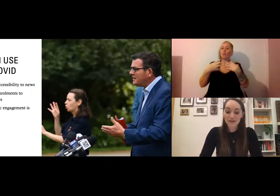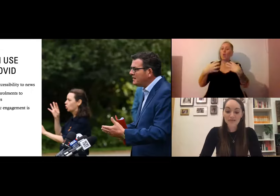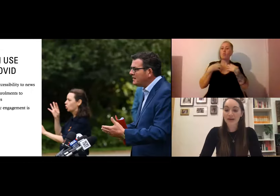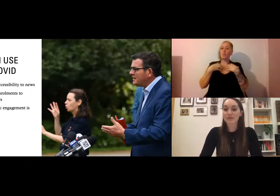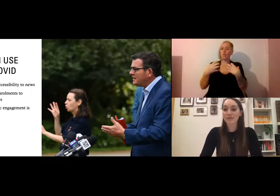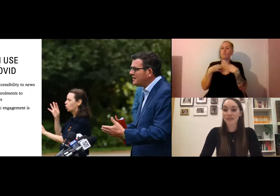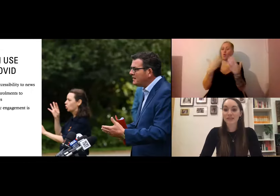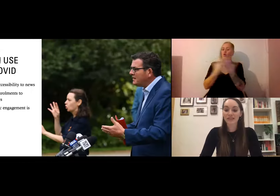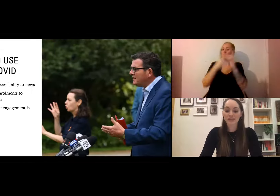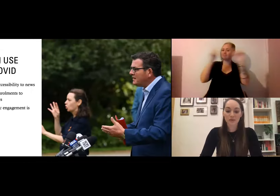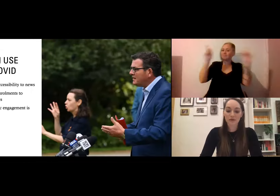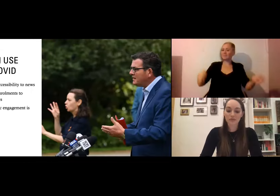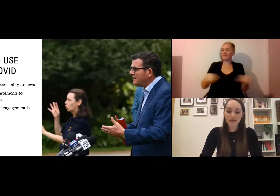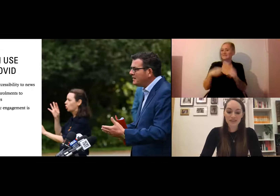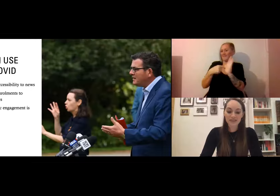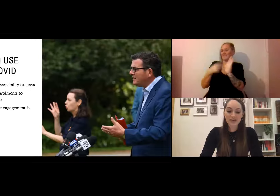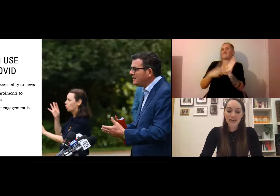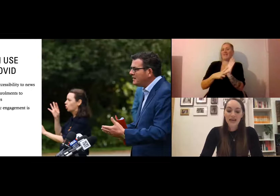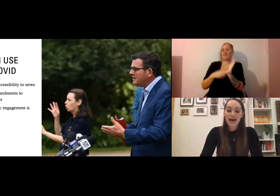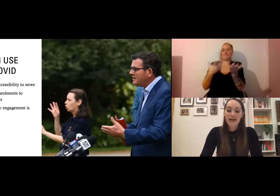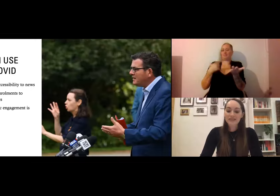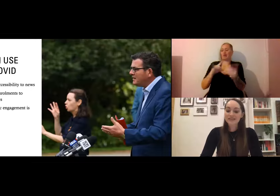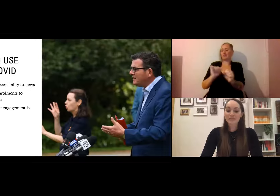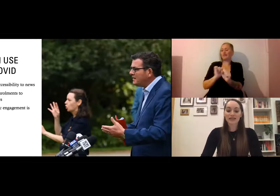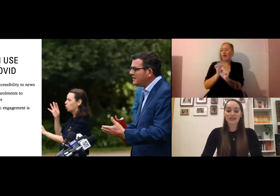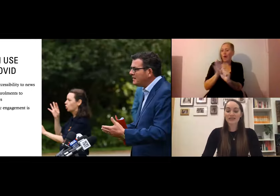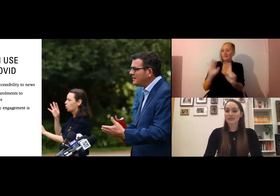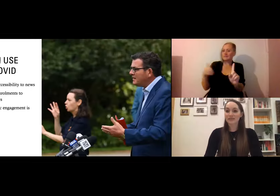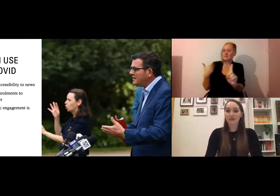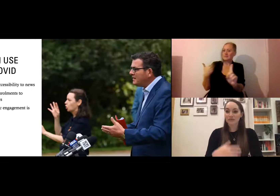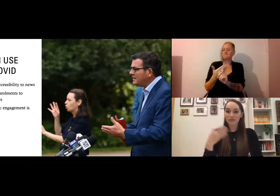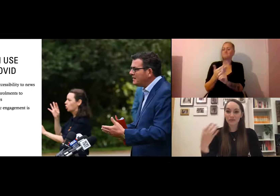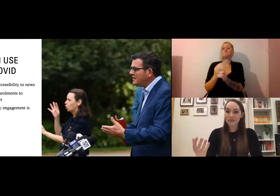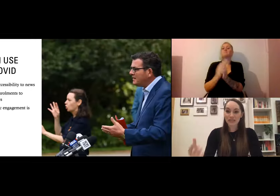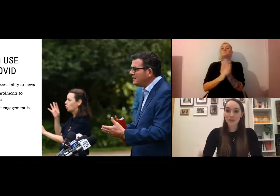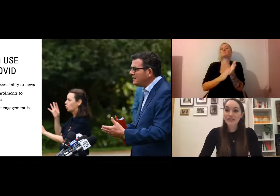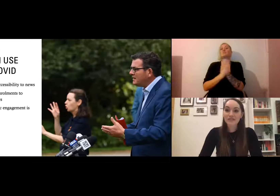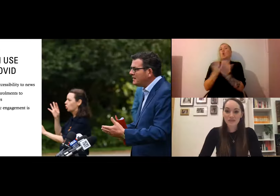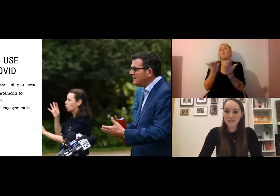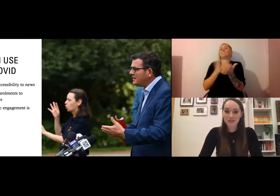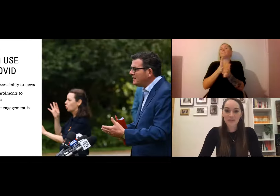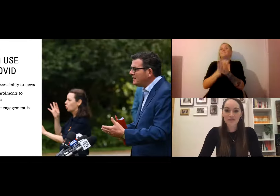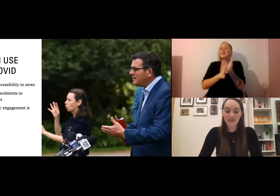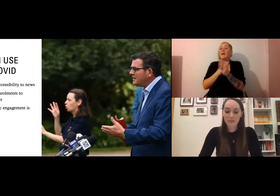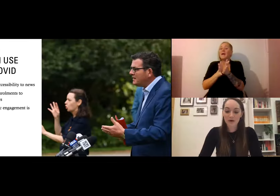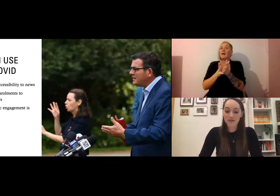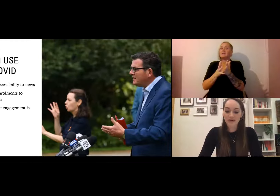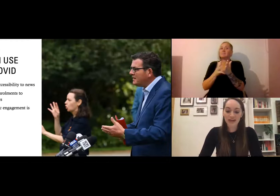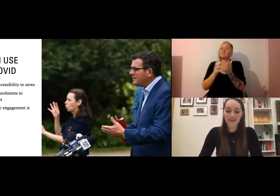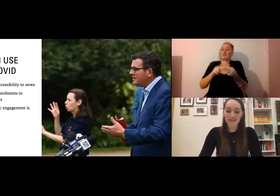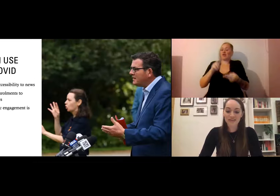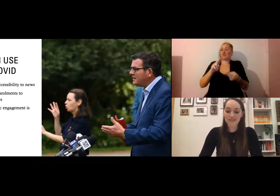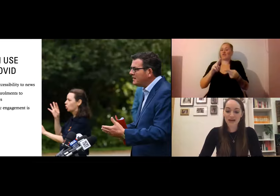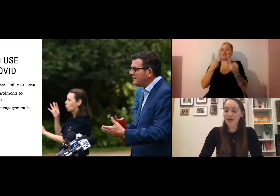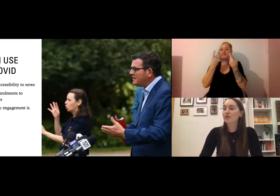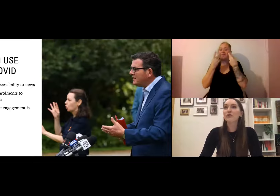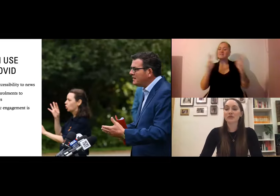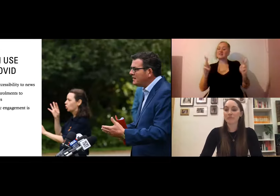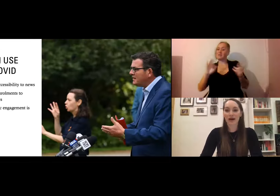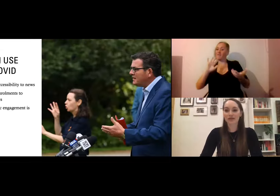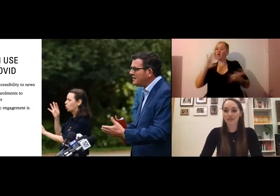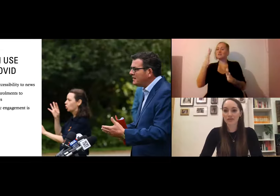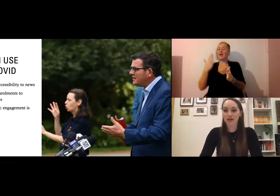lives, especially in the last 12 months. And this has meant that, the increased visibility of AUSLAN has had a